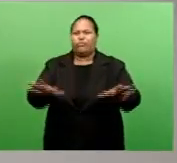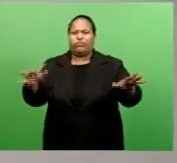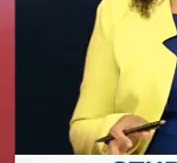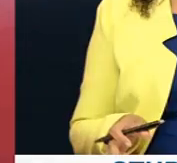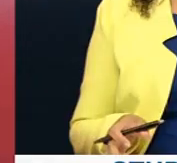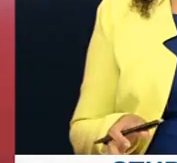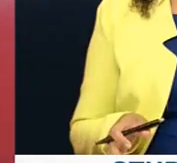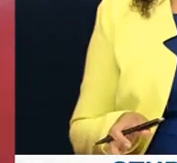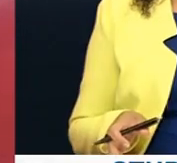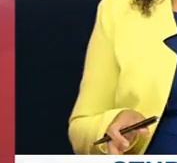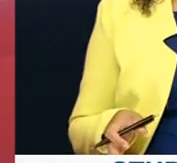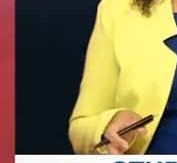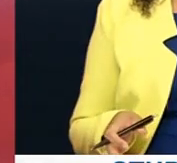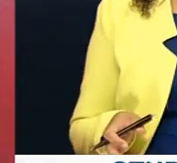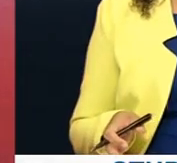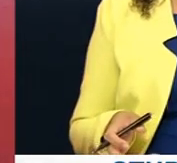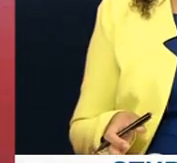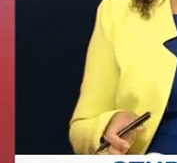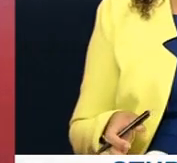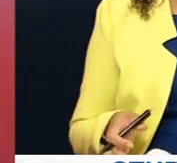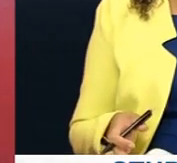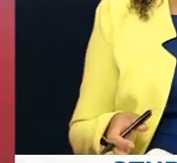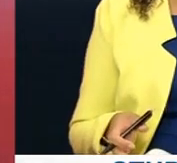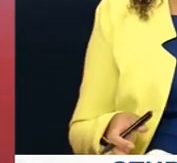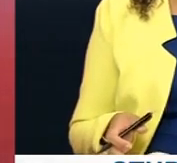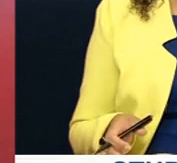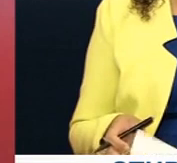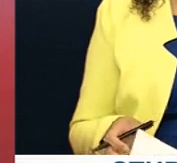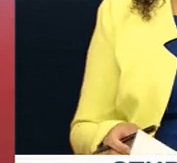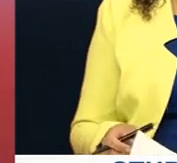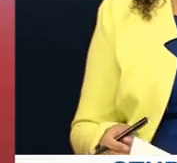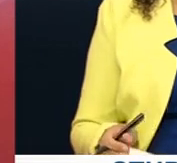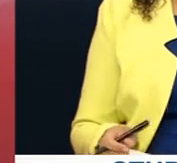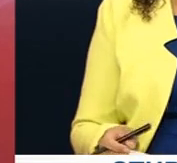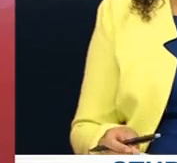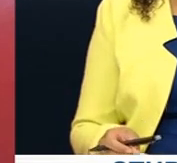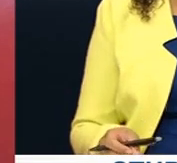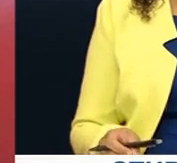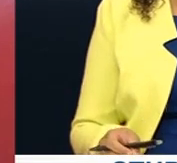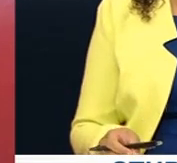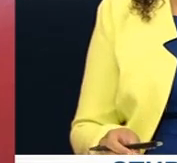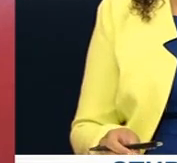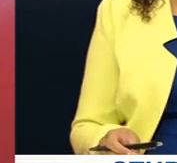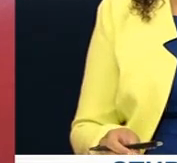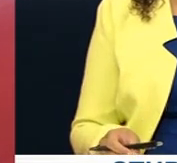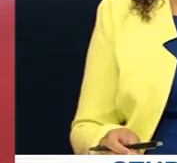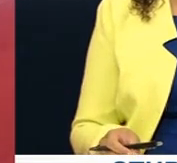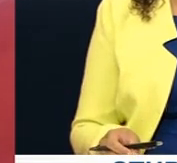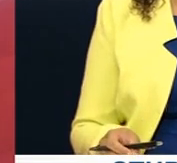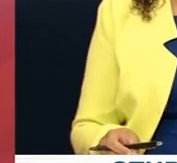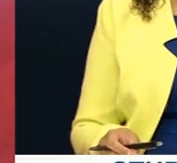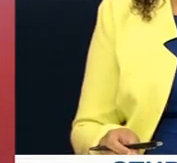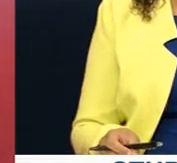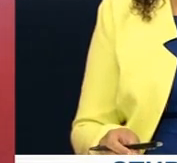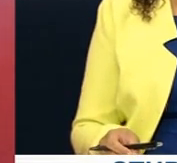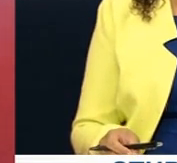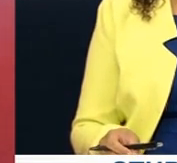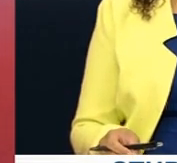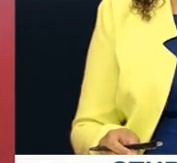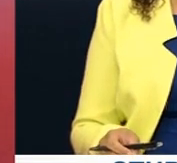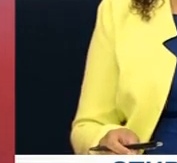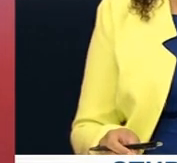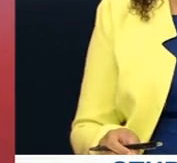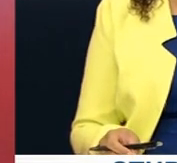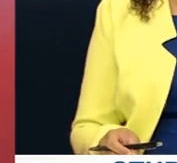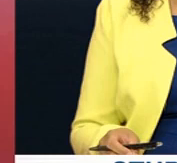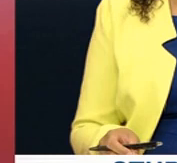News. Chosai joins us live now. Chosai, Kandavo is expected to feel the brunt of TC Ana tonight.